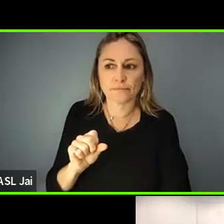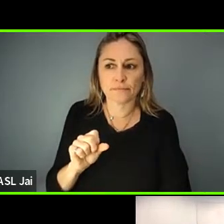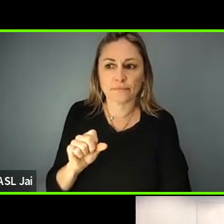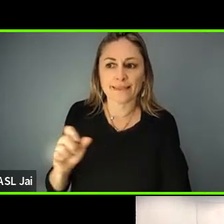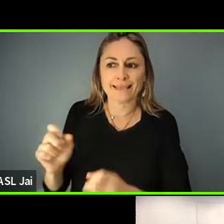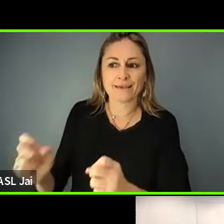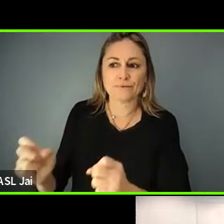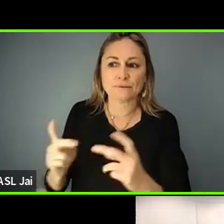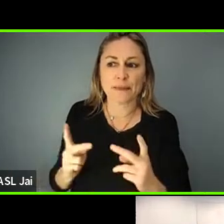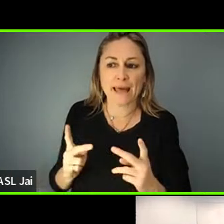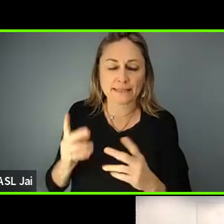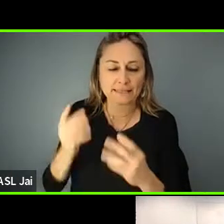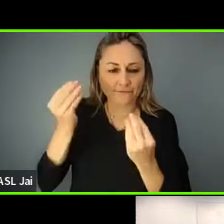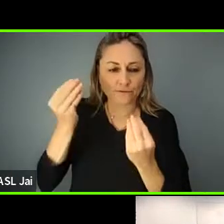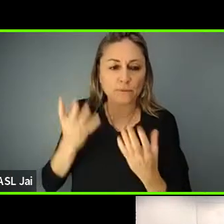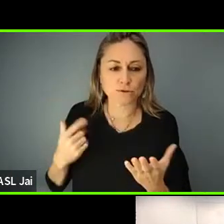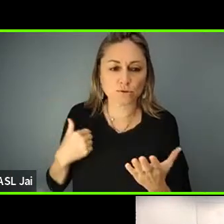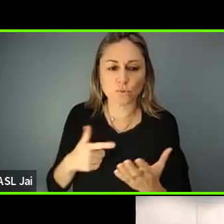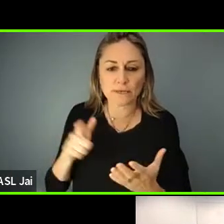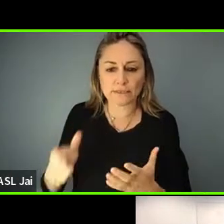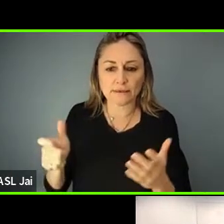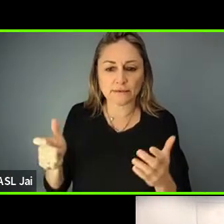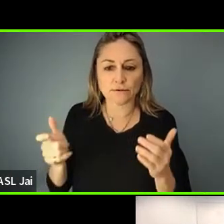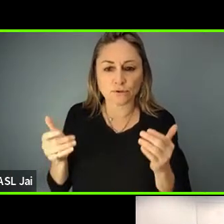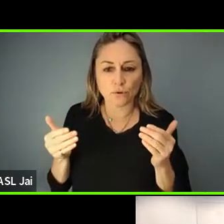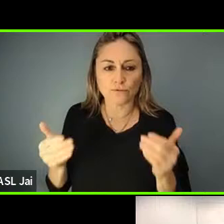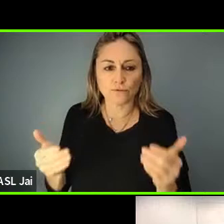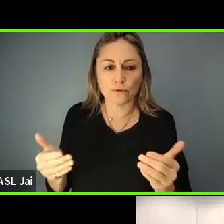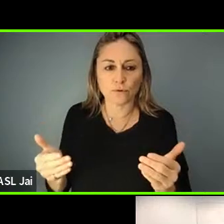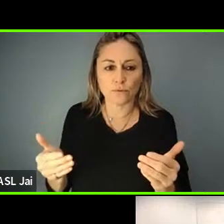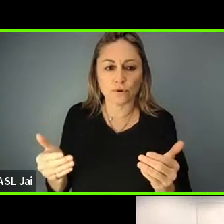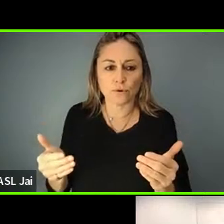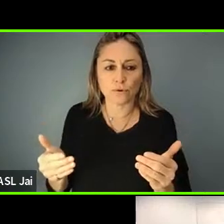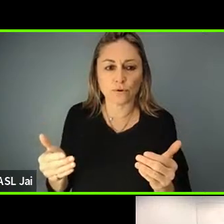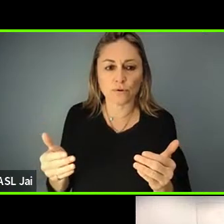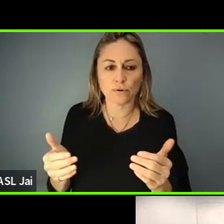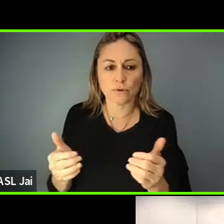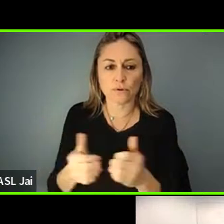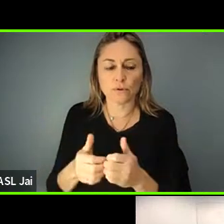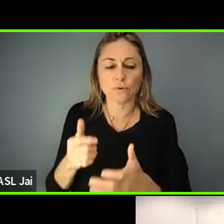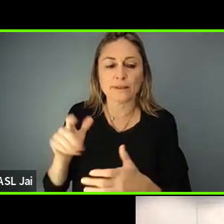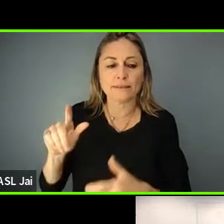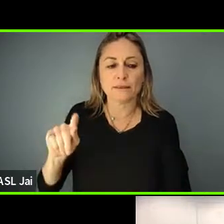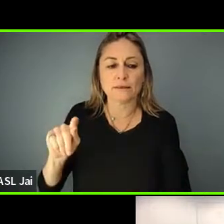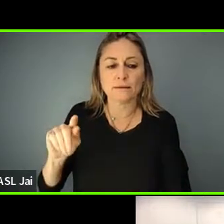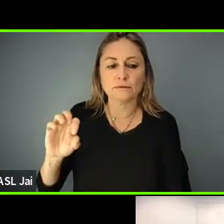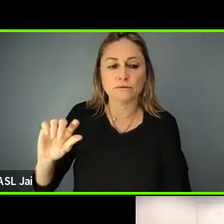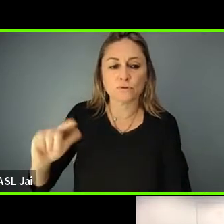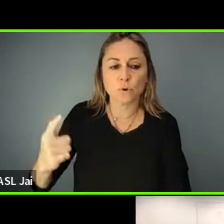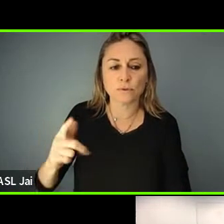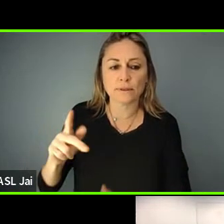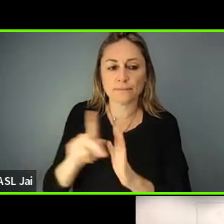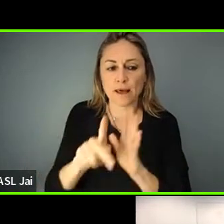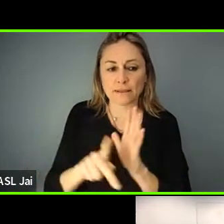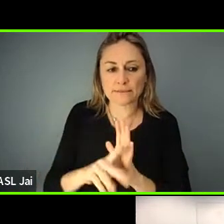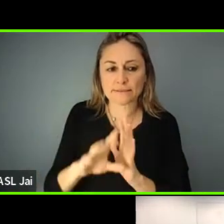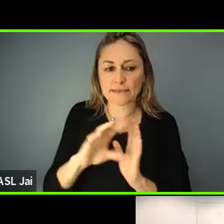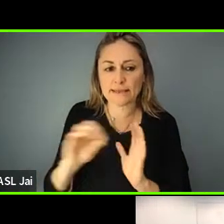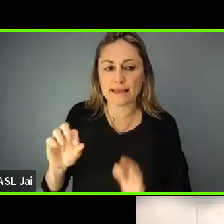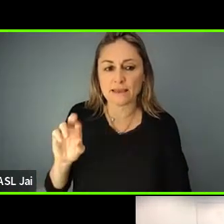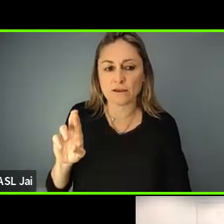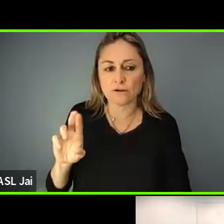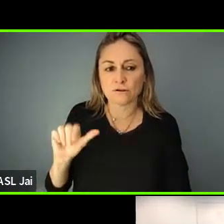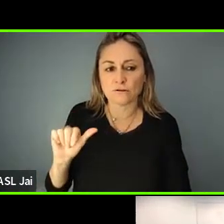the information we need to proceed forward with what the tolling policy and the tolling rates will look like.